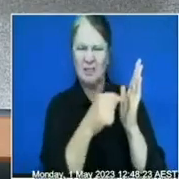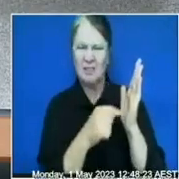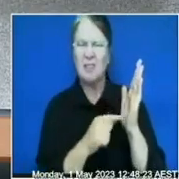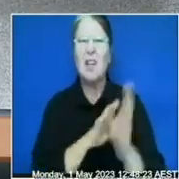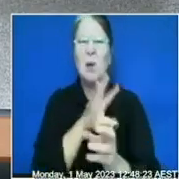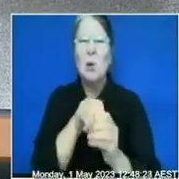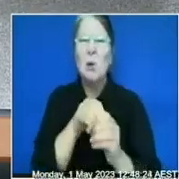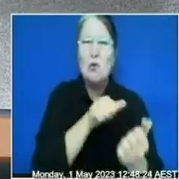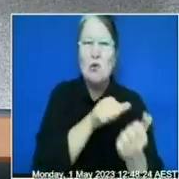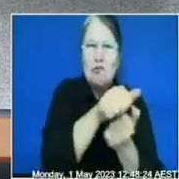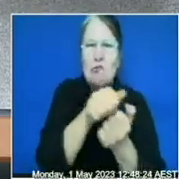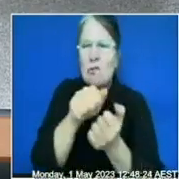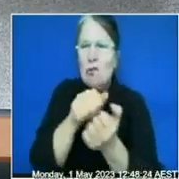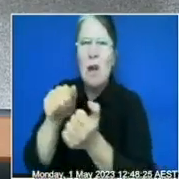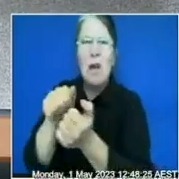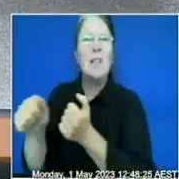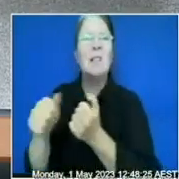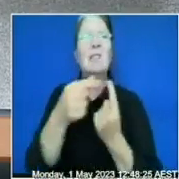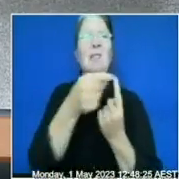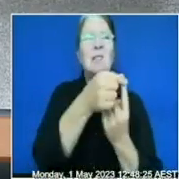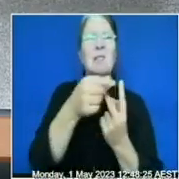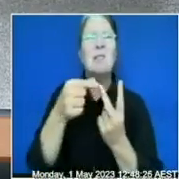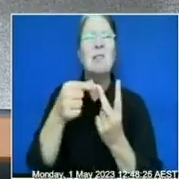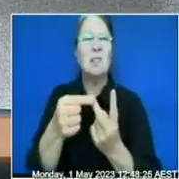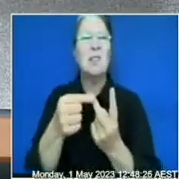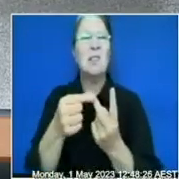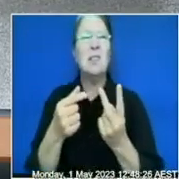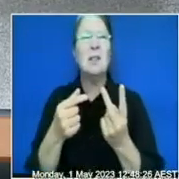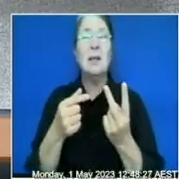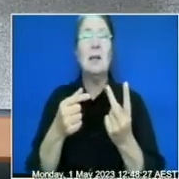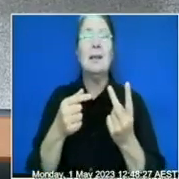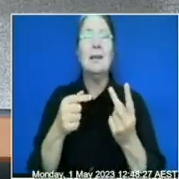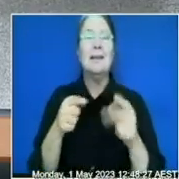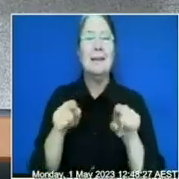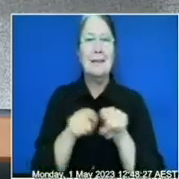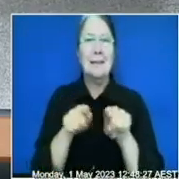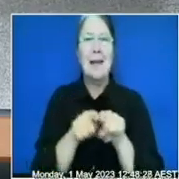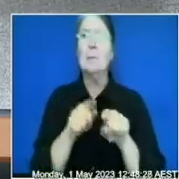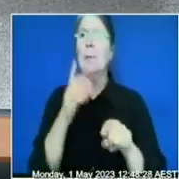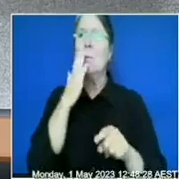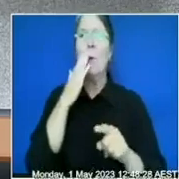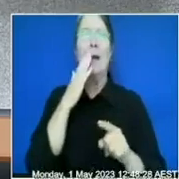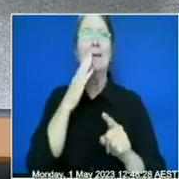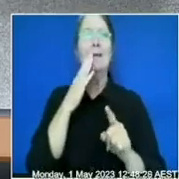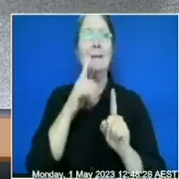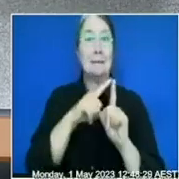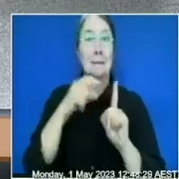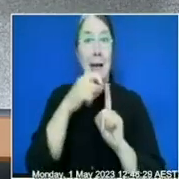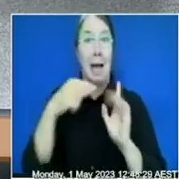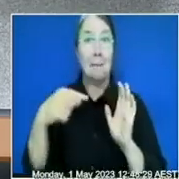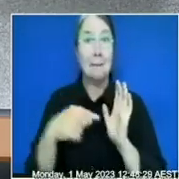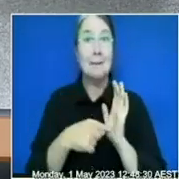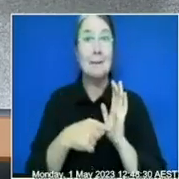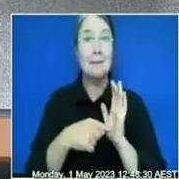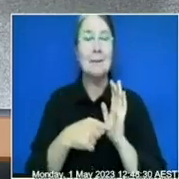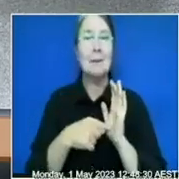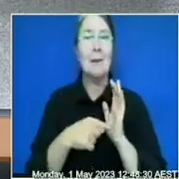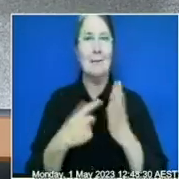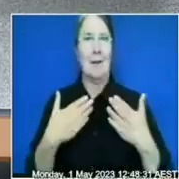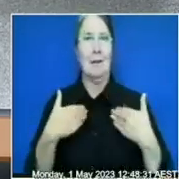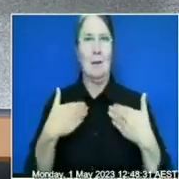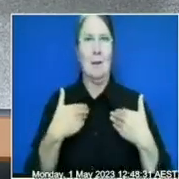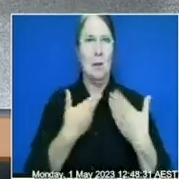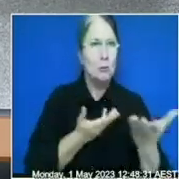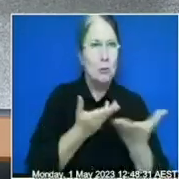performance. I say that's the current setting because it's not sufficient, and I think we've